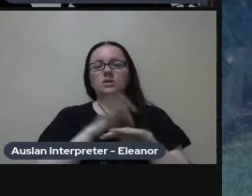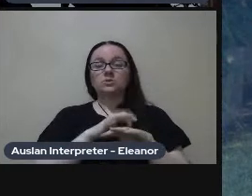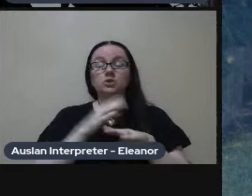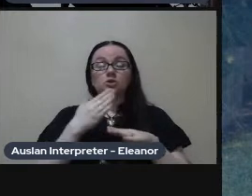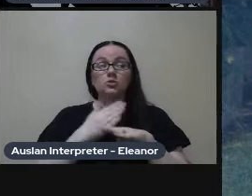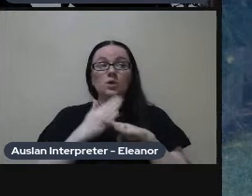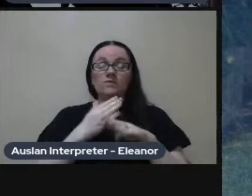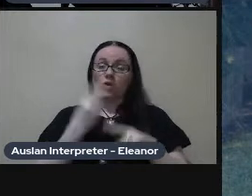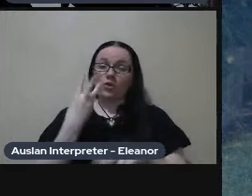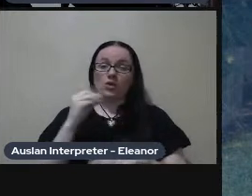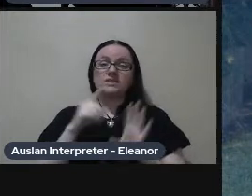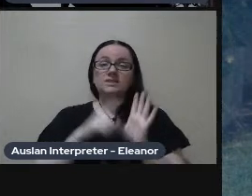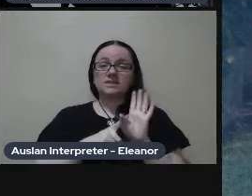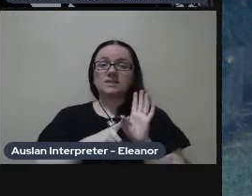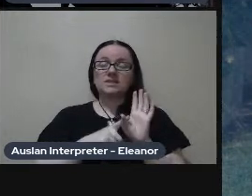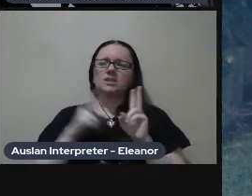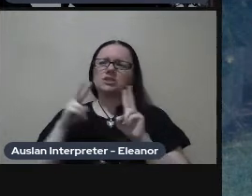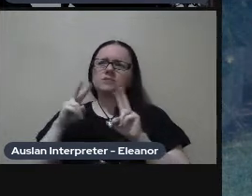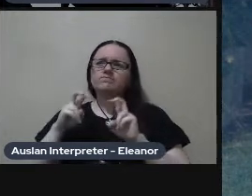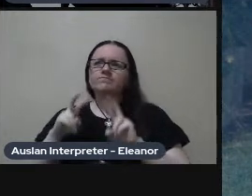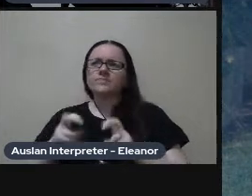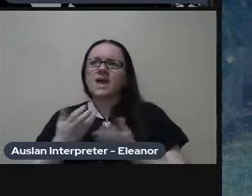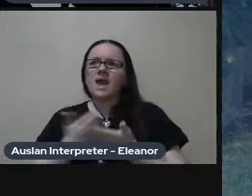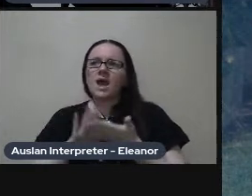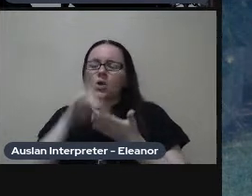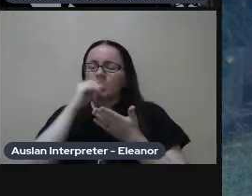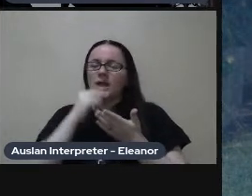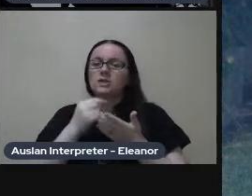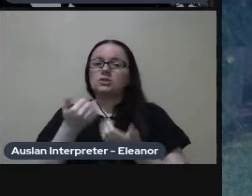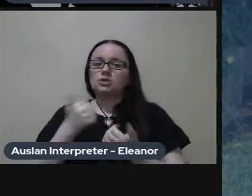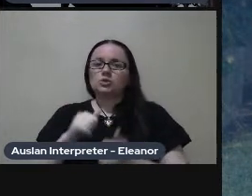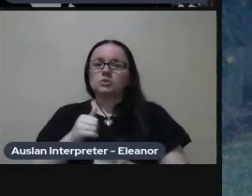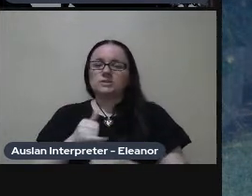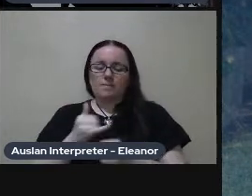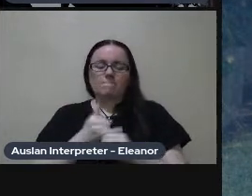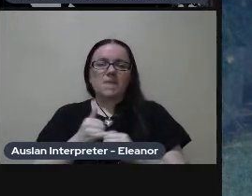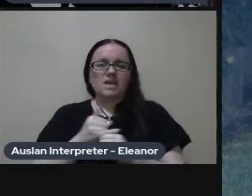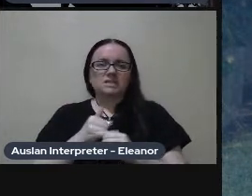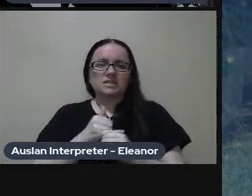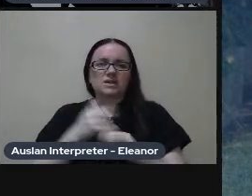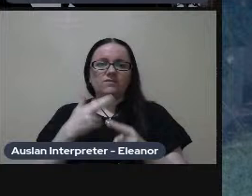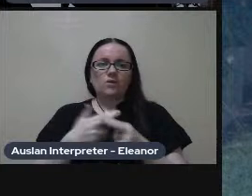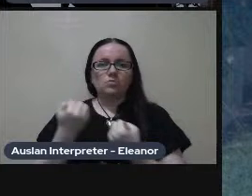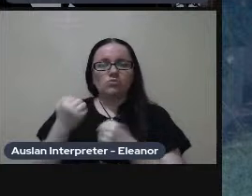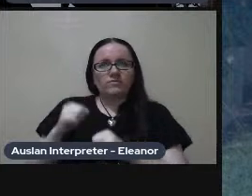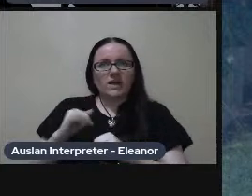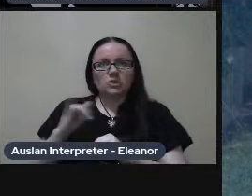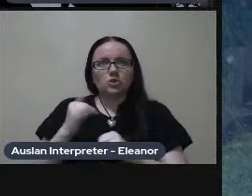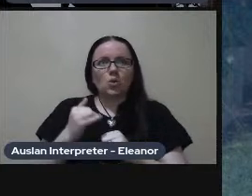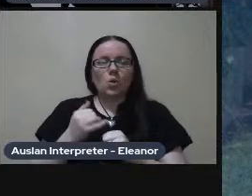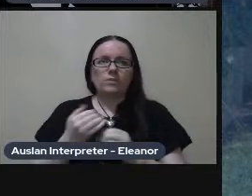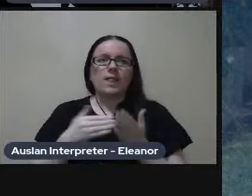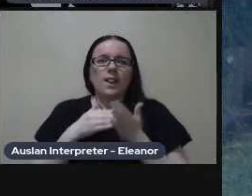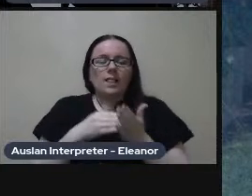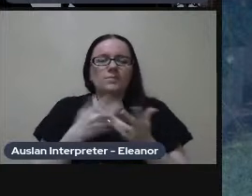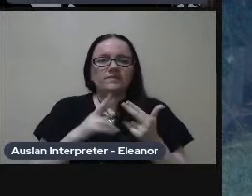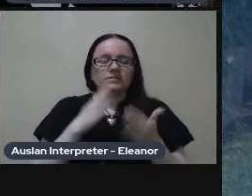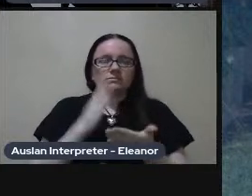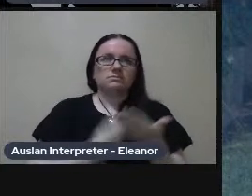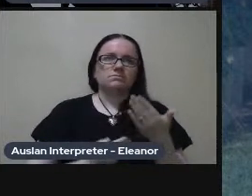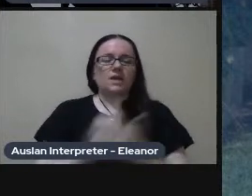exploring how medicines can be effectively used to prevent and treat stroke. She's going to give us an update on the current medications and